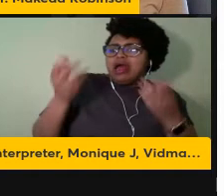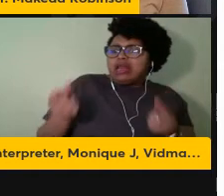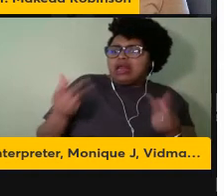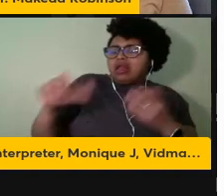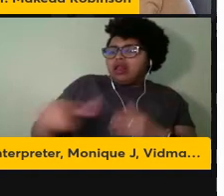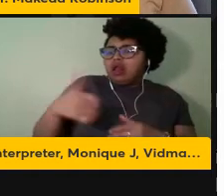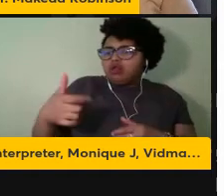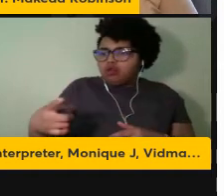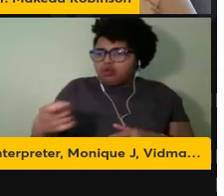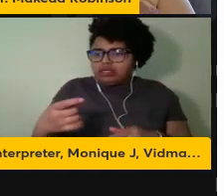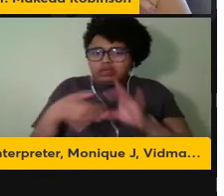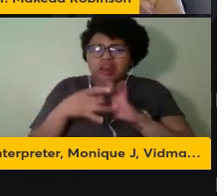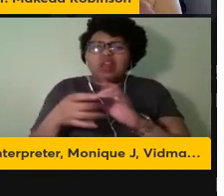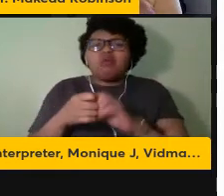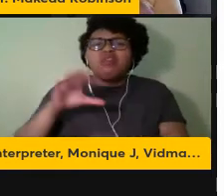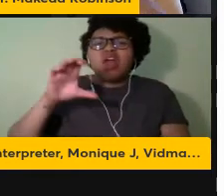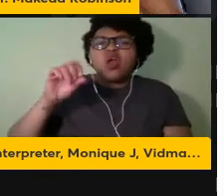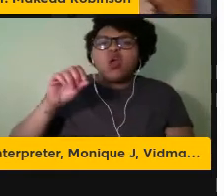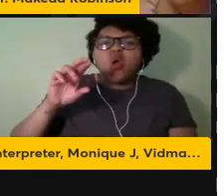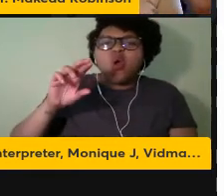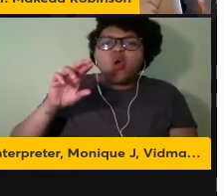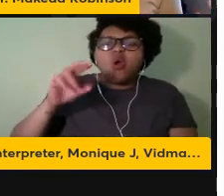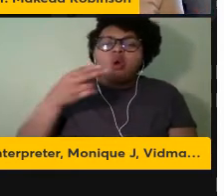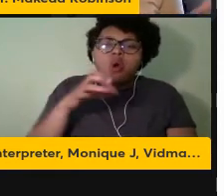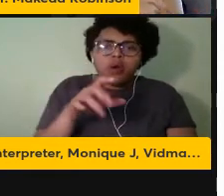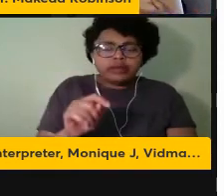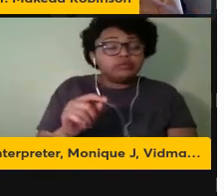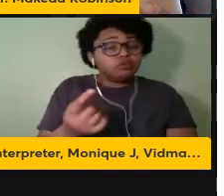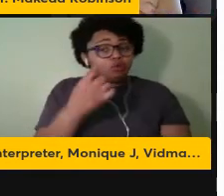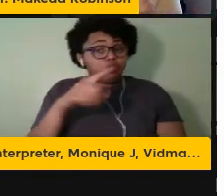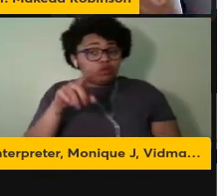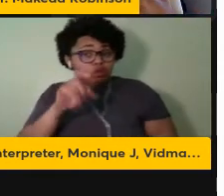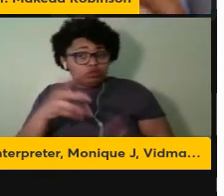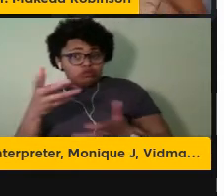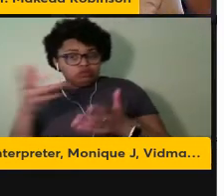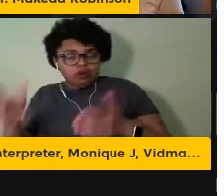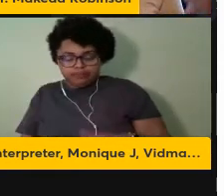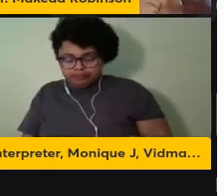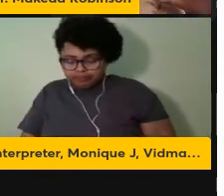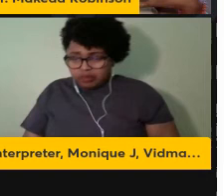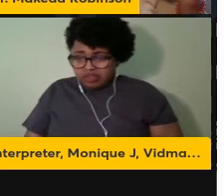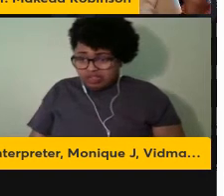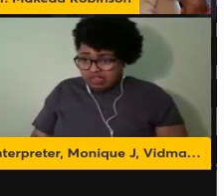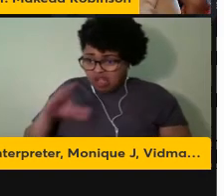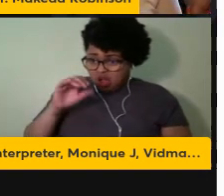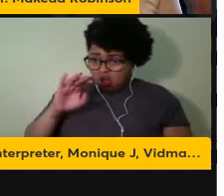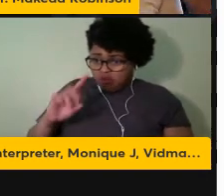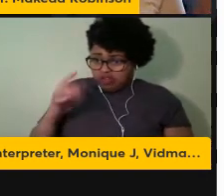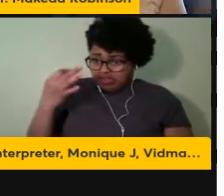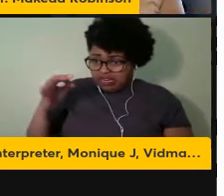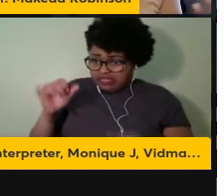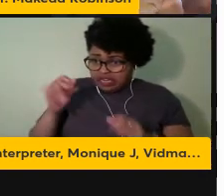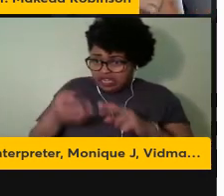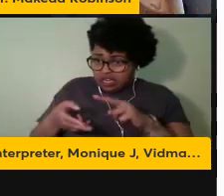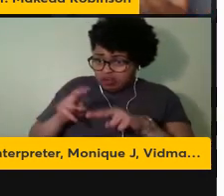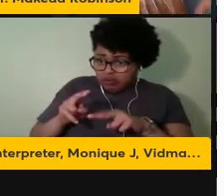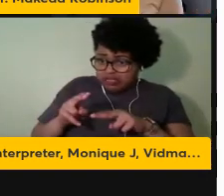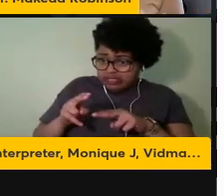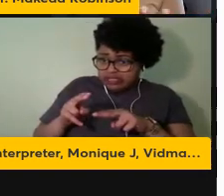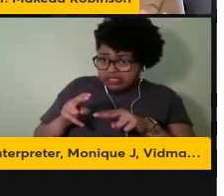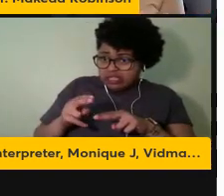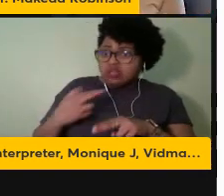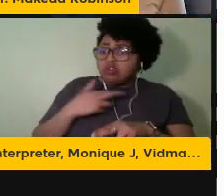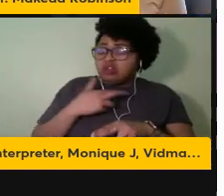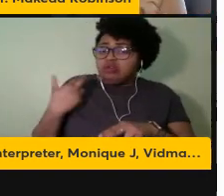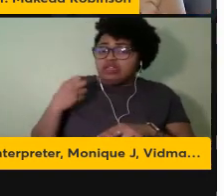with this cohort. So one of those questions was whether or not COVID-19 can increase the risk of diabetes and how it